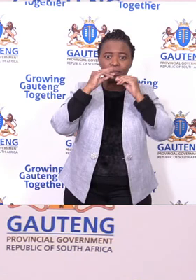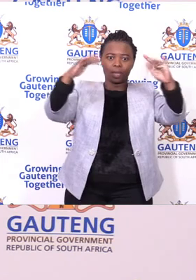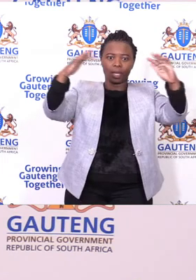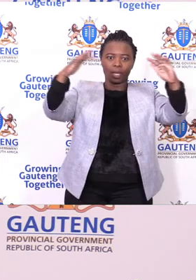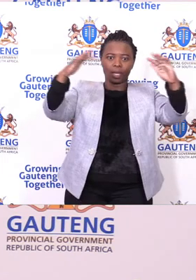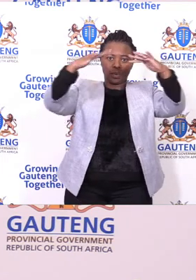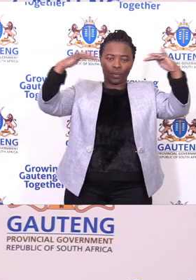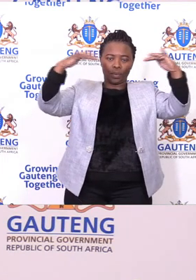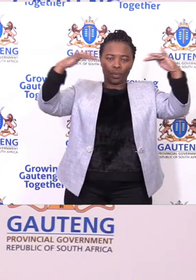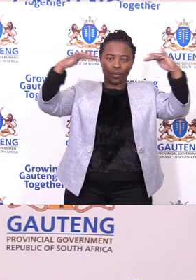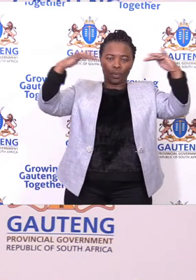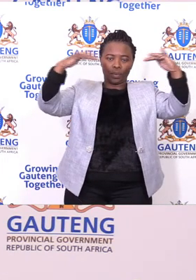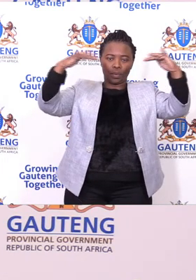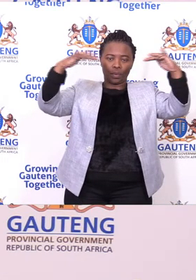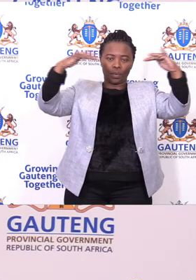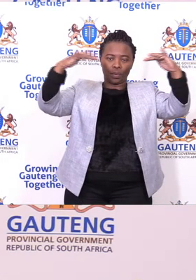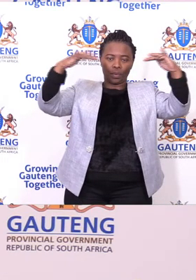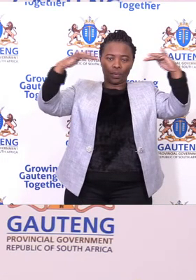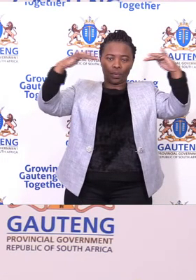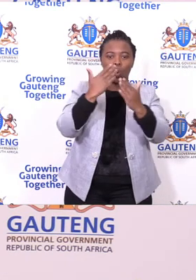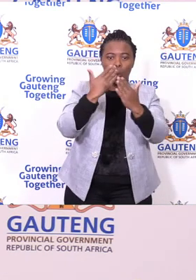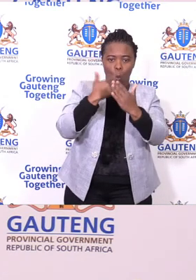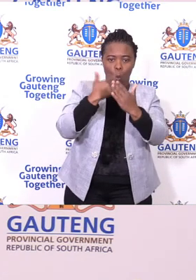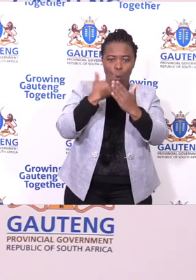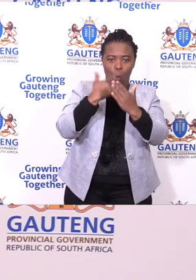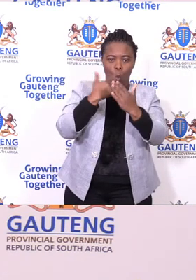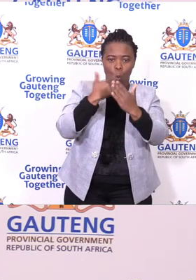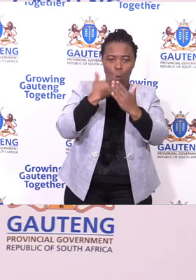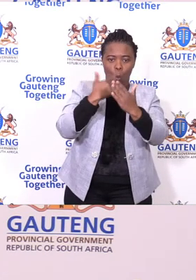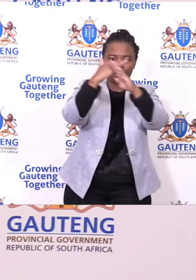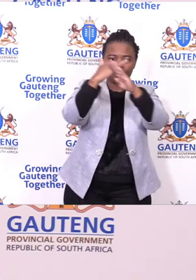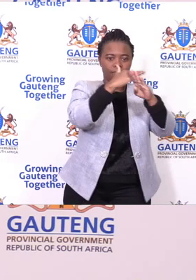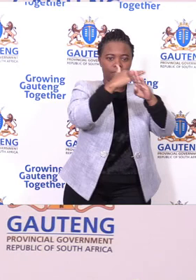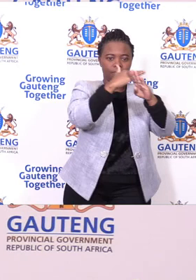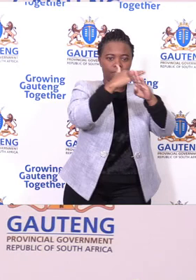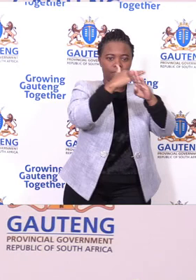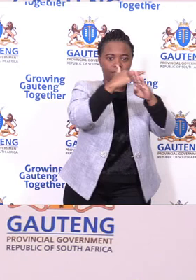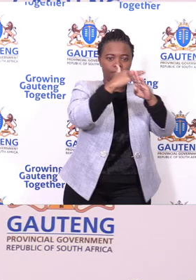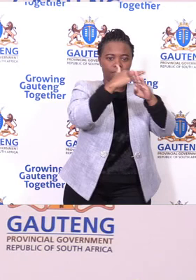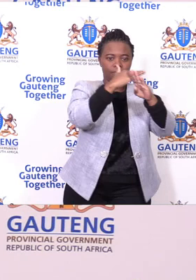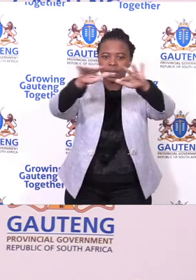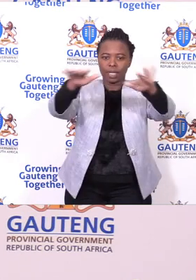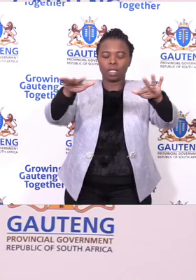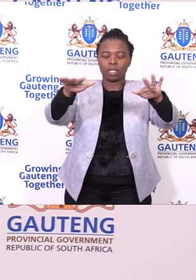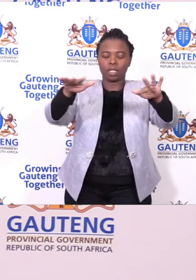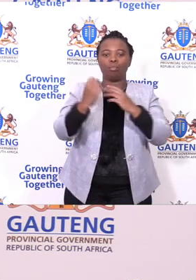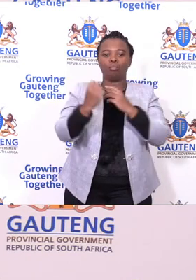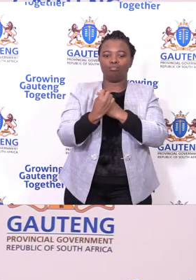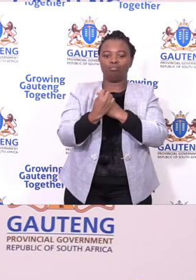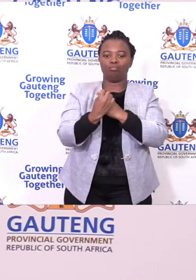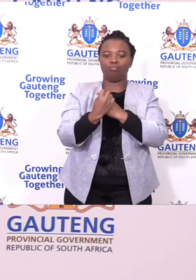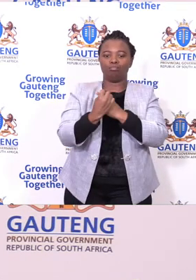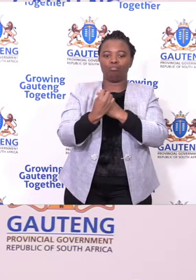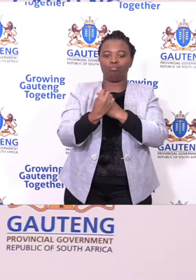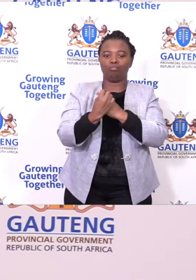most important ways on how we can be able to prevent the spread and the transmission of it. So the World Health Organization